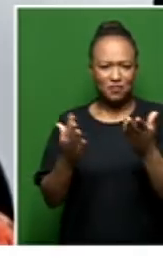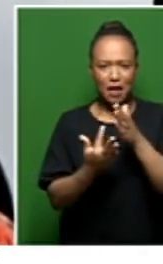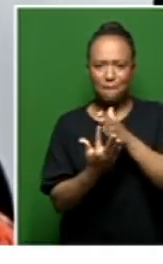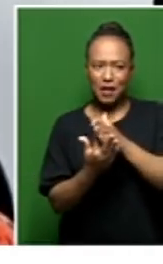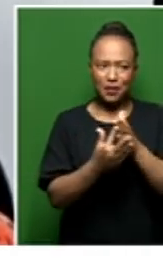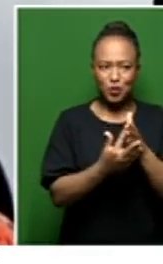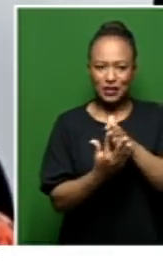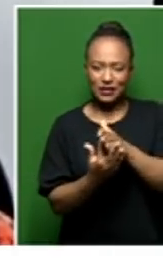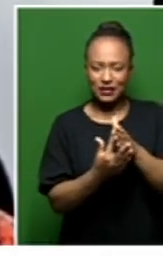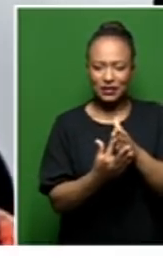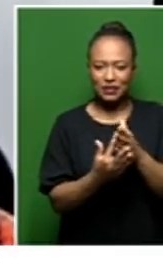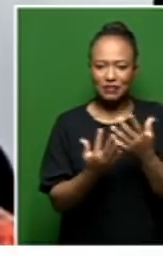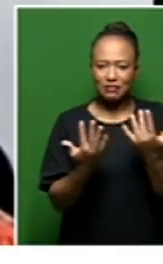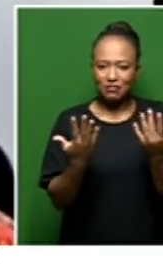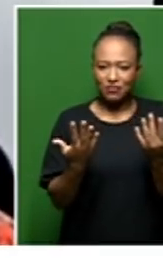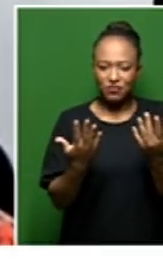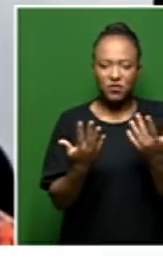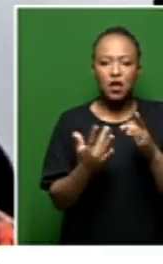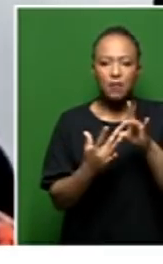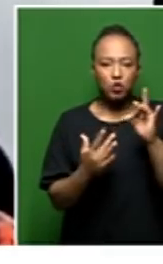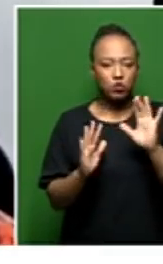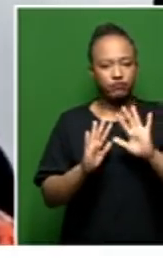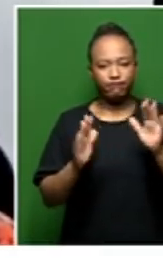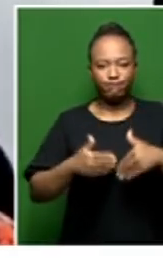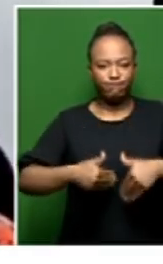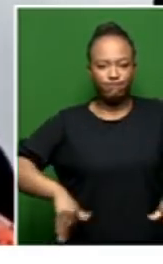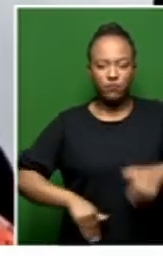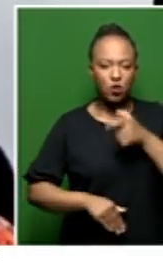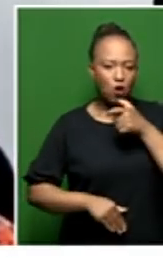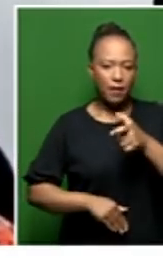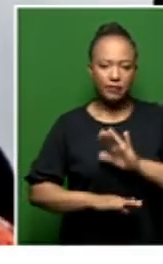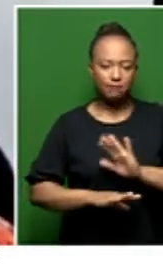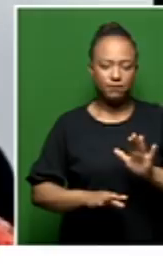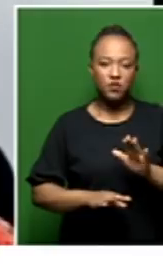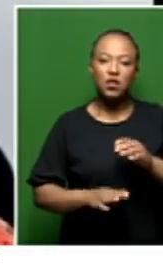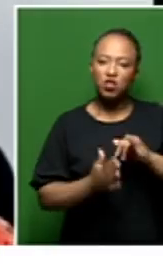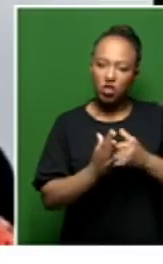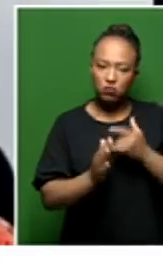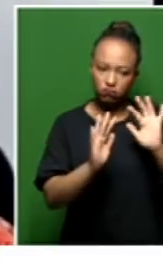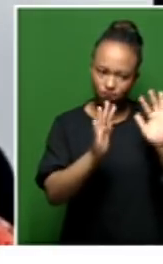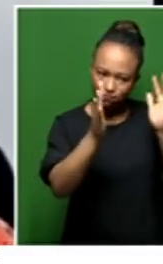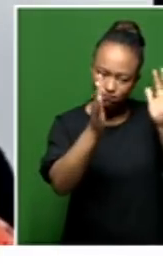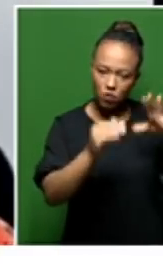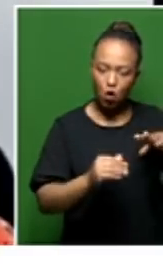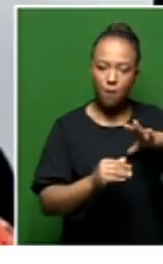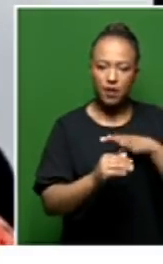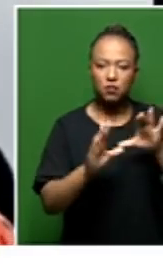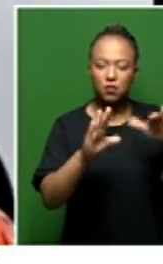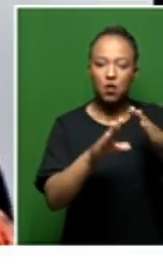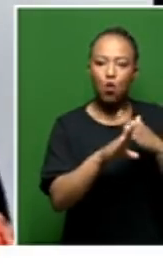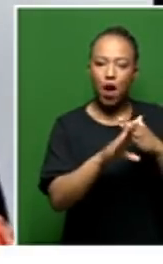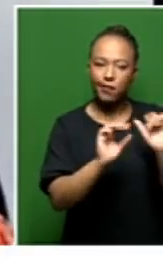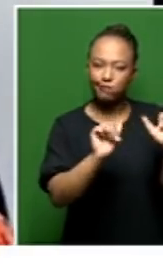therefore, because of the latter, I choose not to comment, just to commend the commission for doing a great